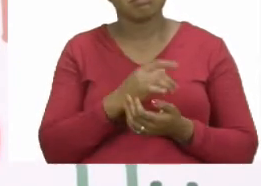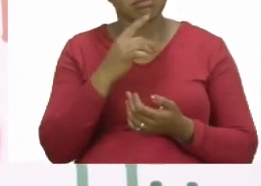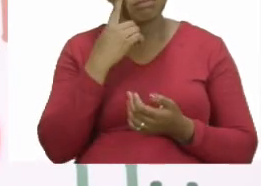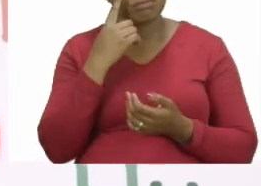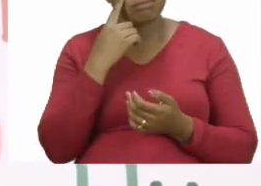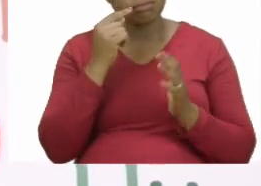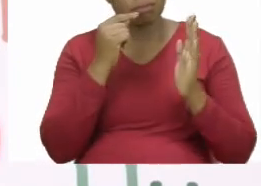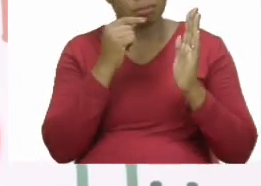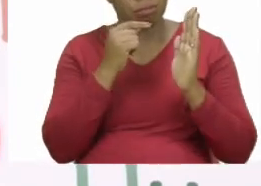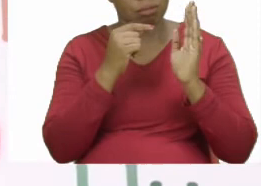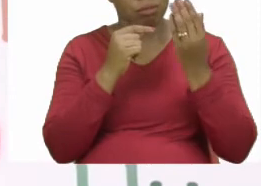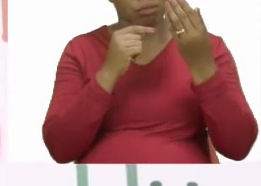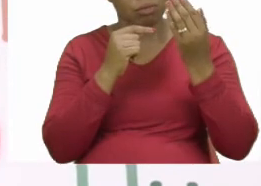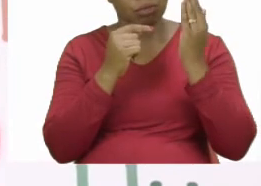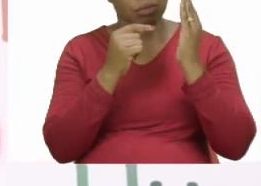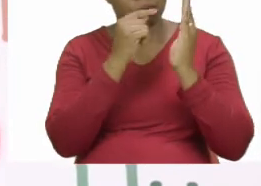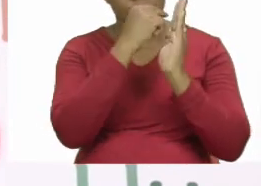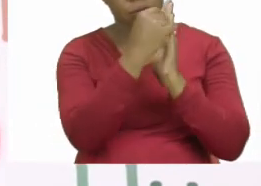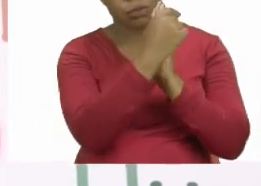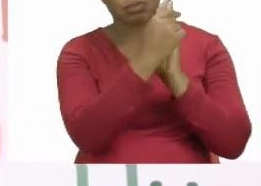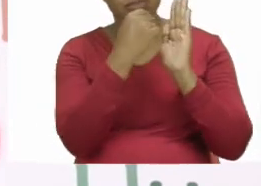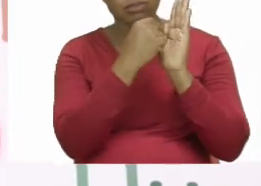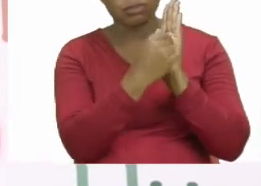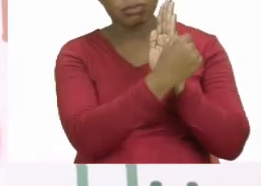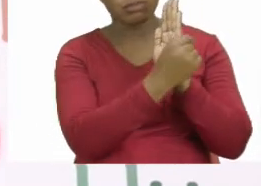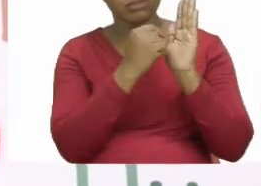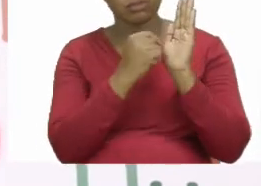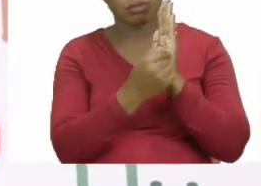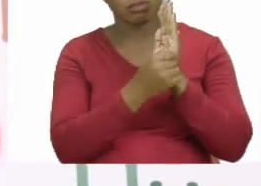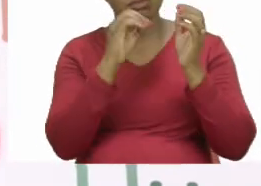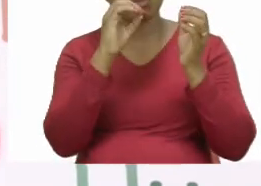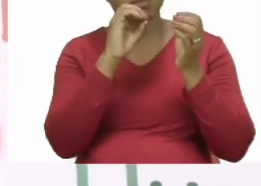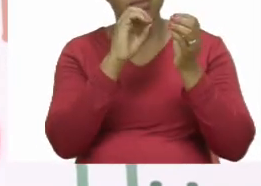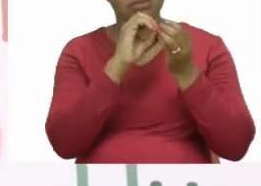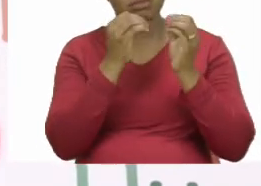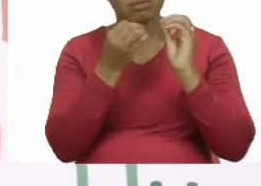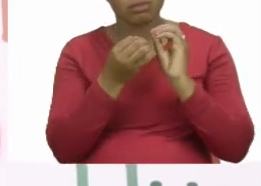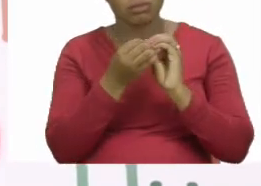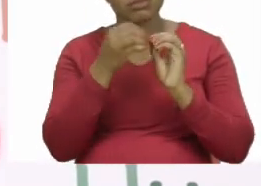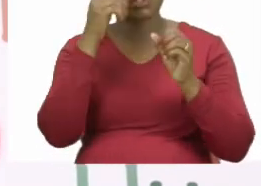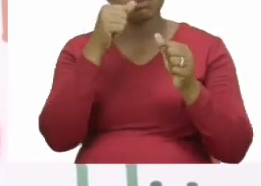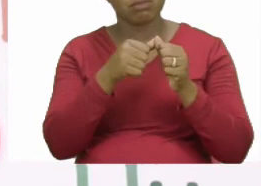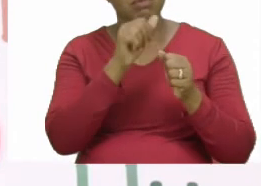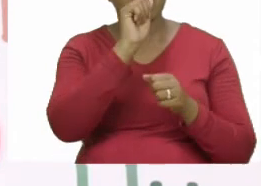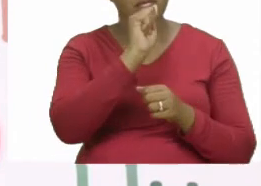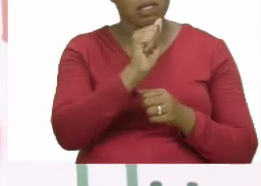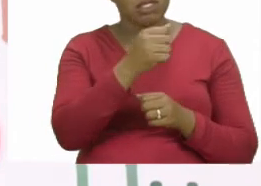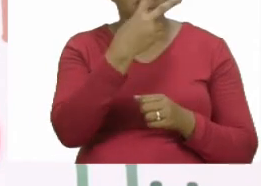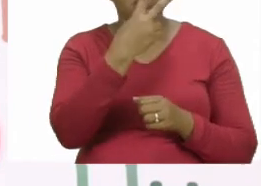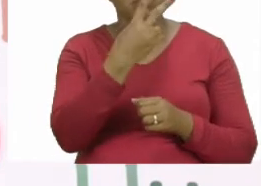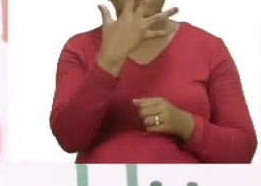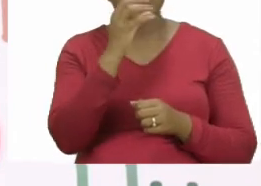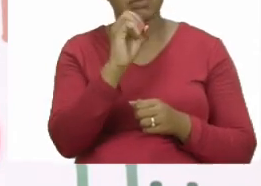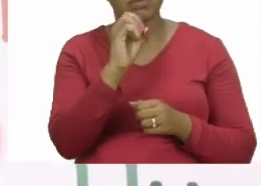these little measurements. And remember we said 250 milliliters. So now you go ahead and